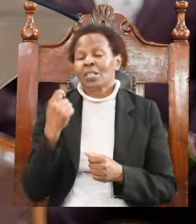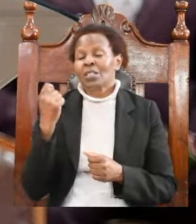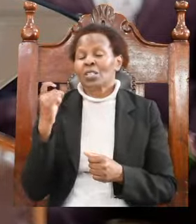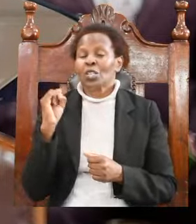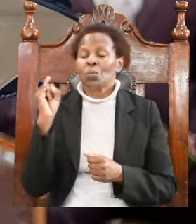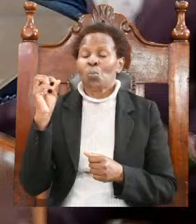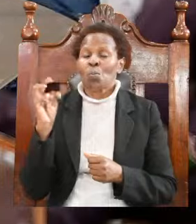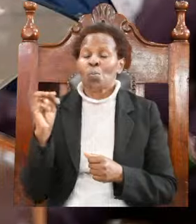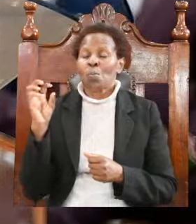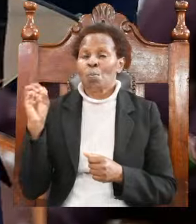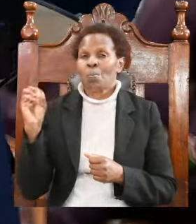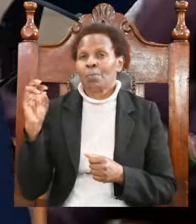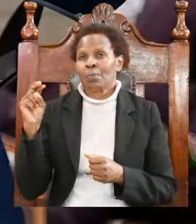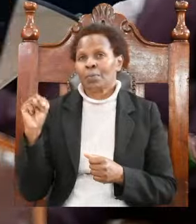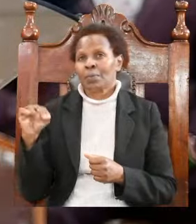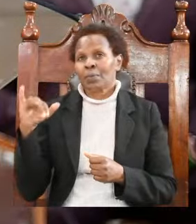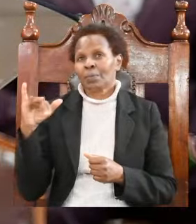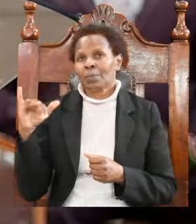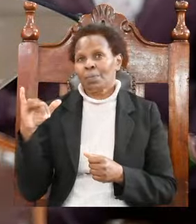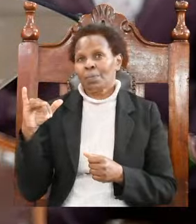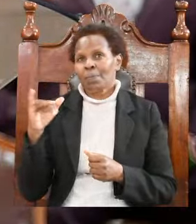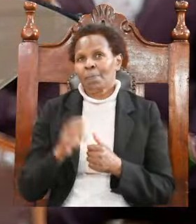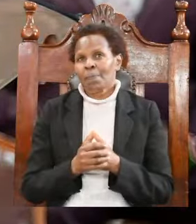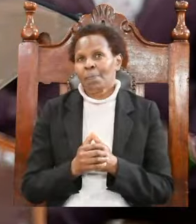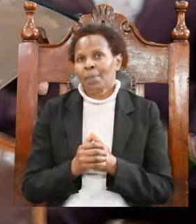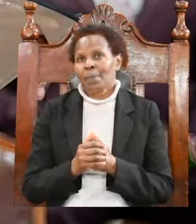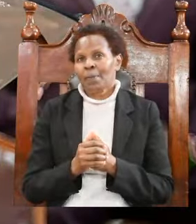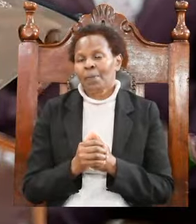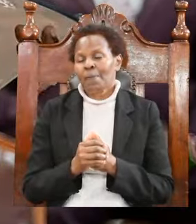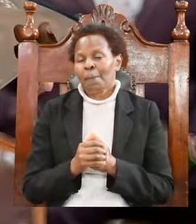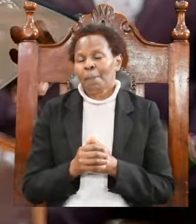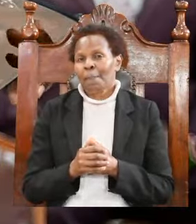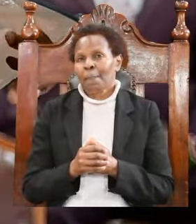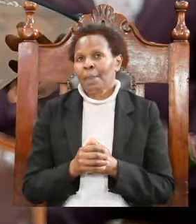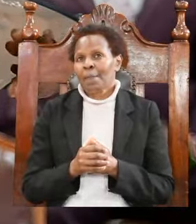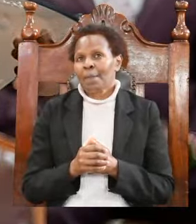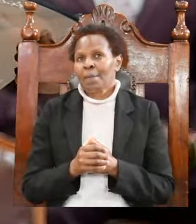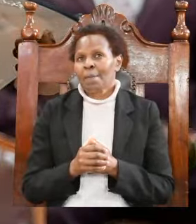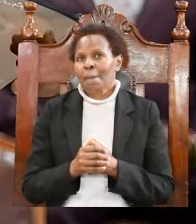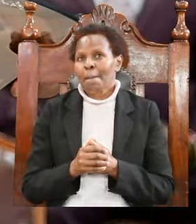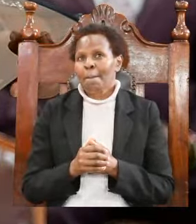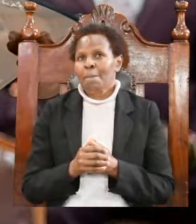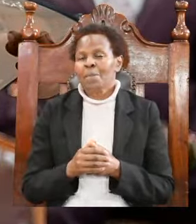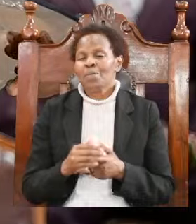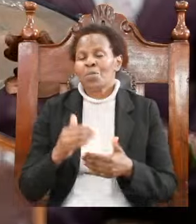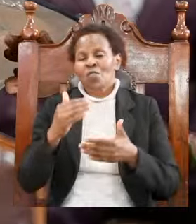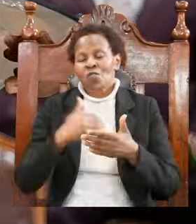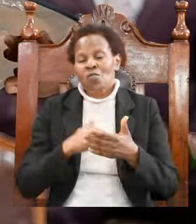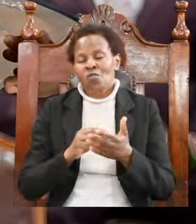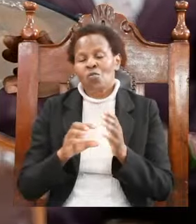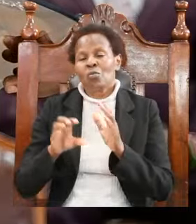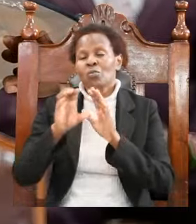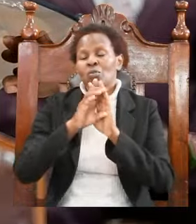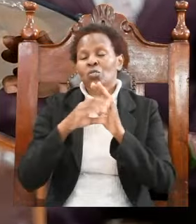and I want to just take you back before we come to the book of, to chapter 4.